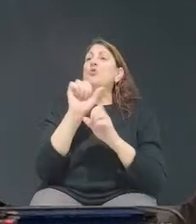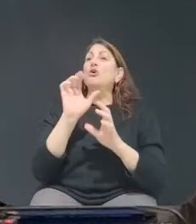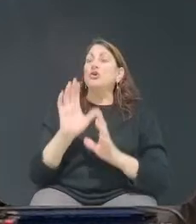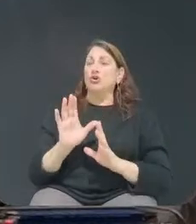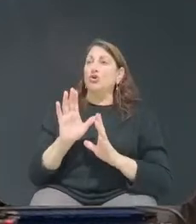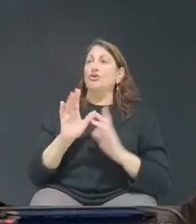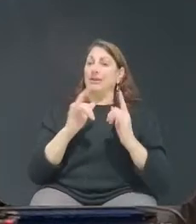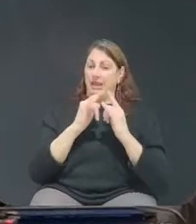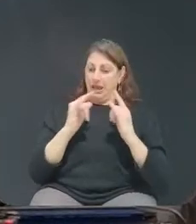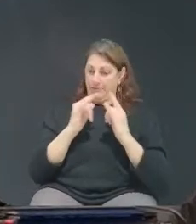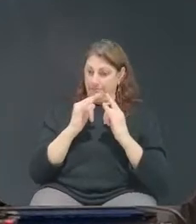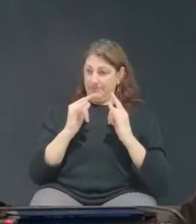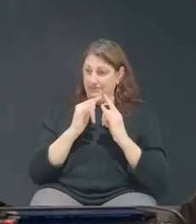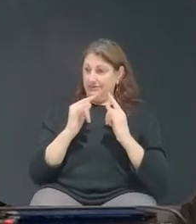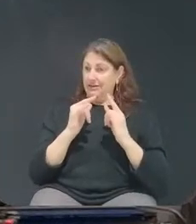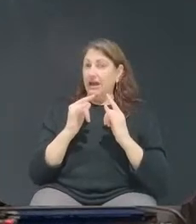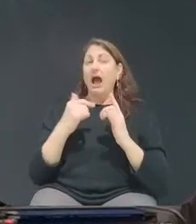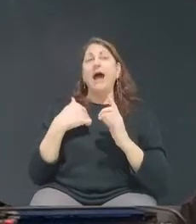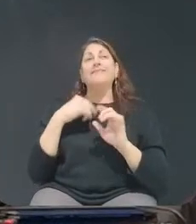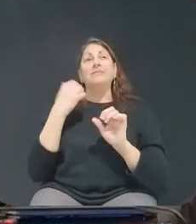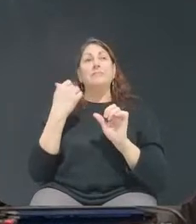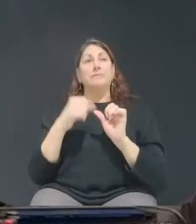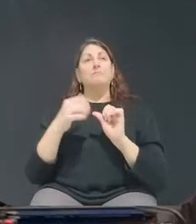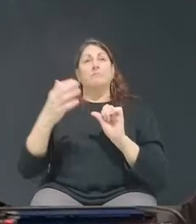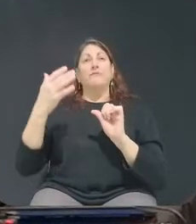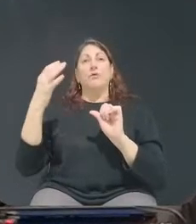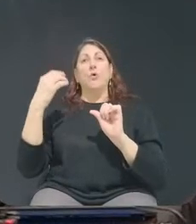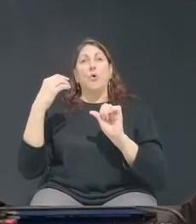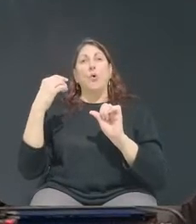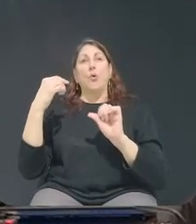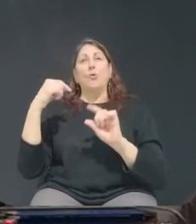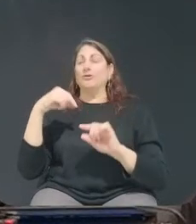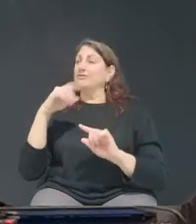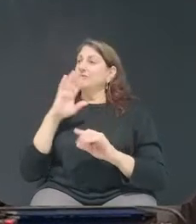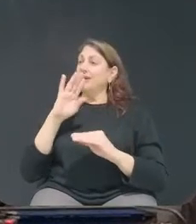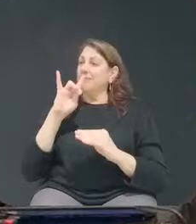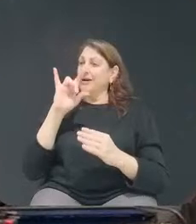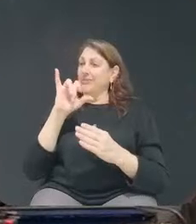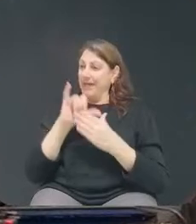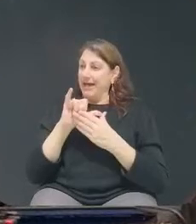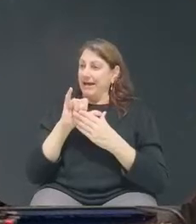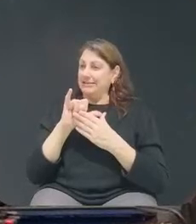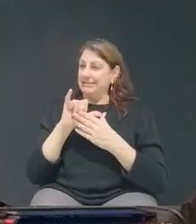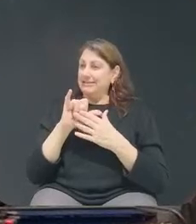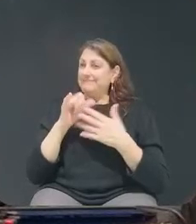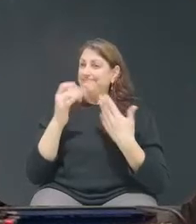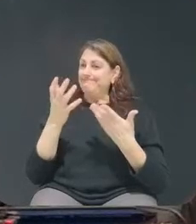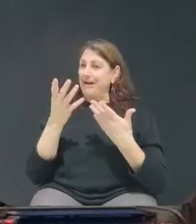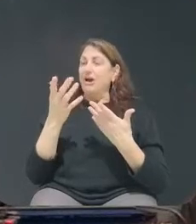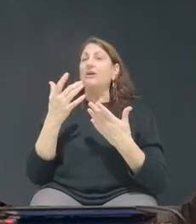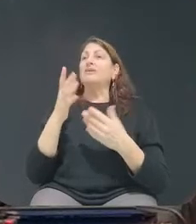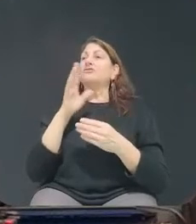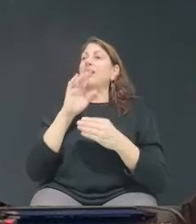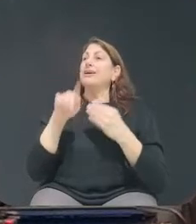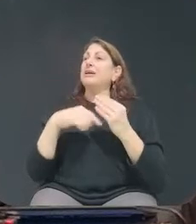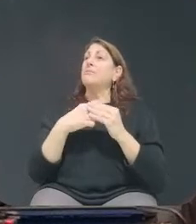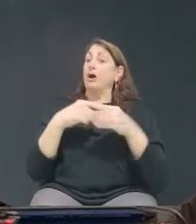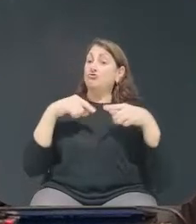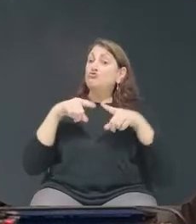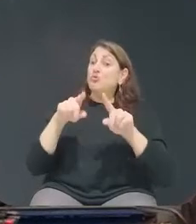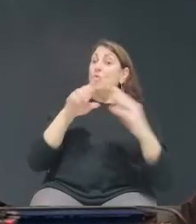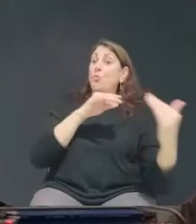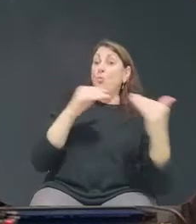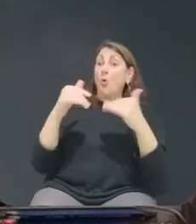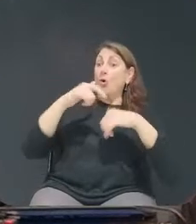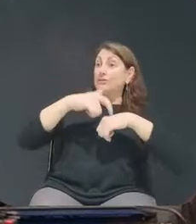old History Cafe that was actually here when there was a lot of production for wartime.